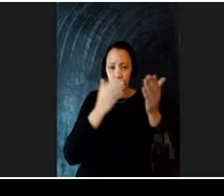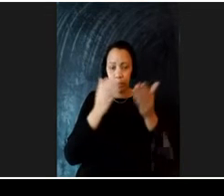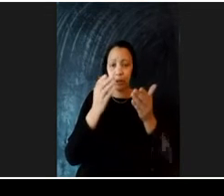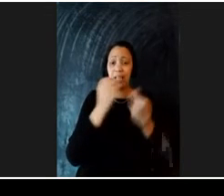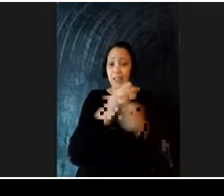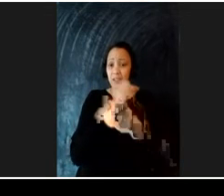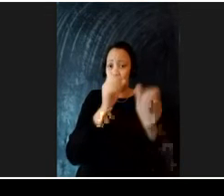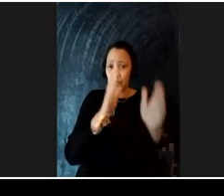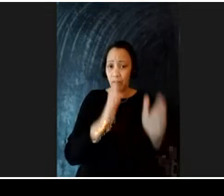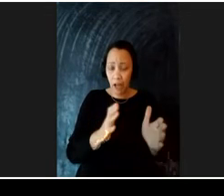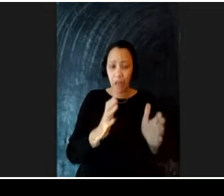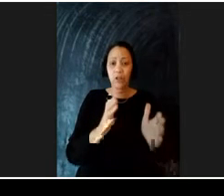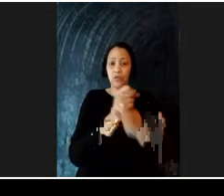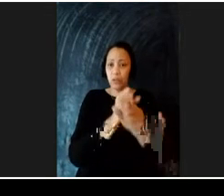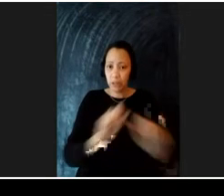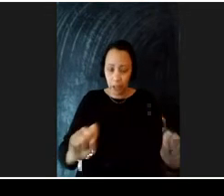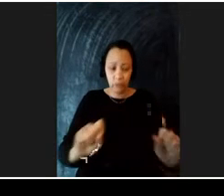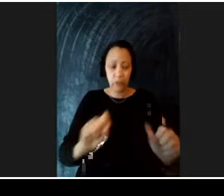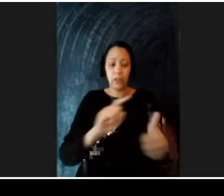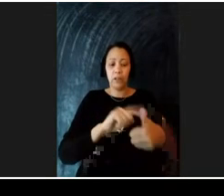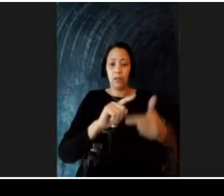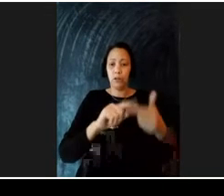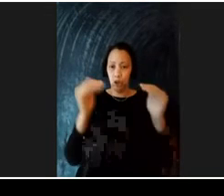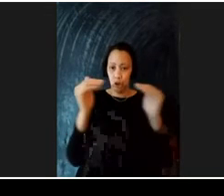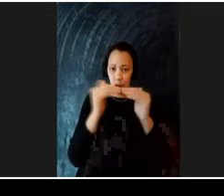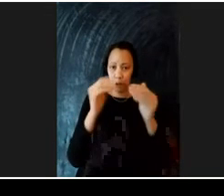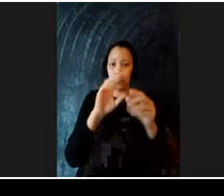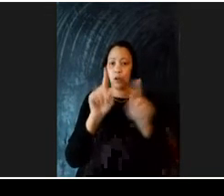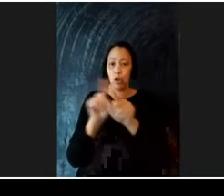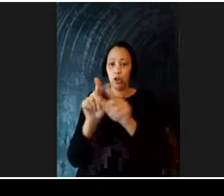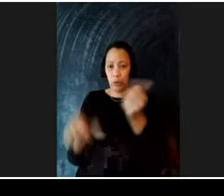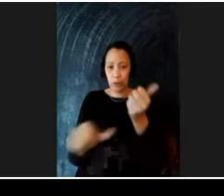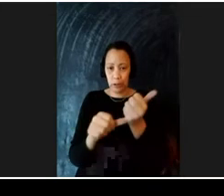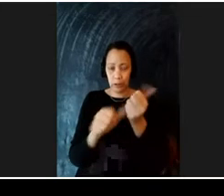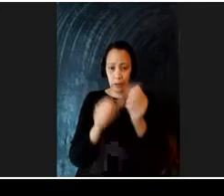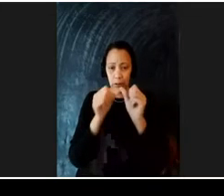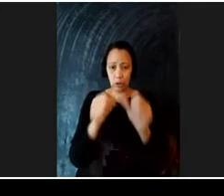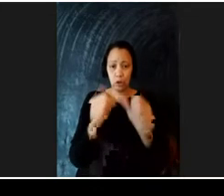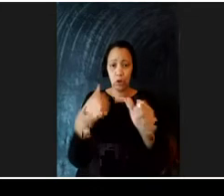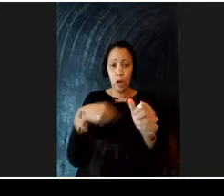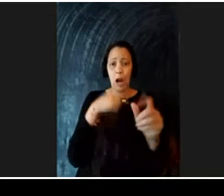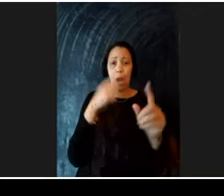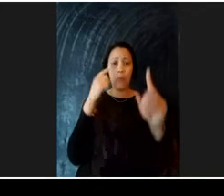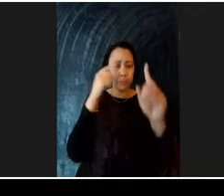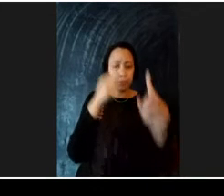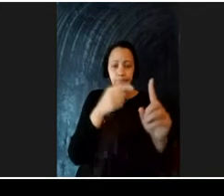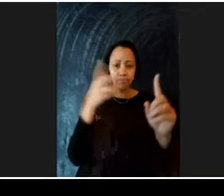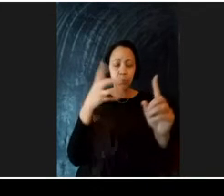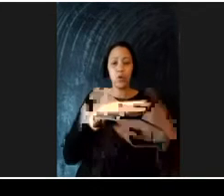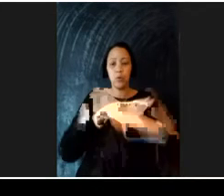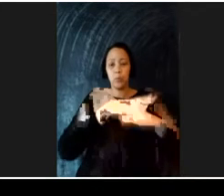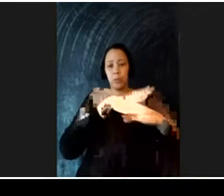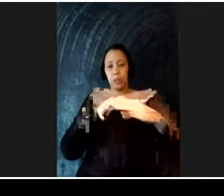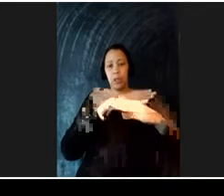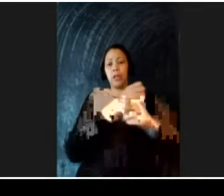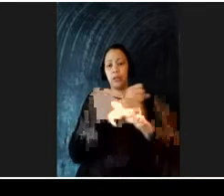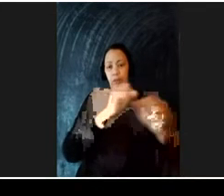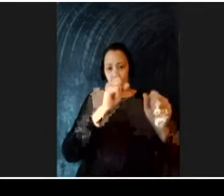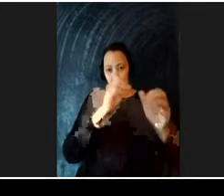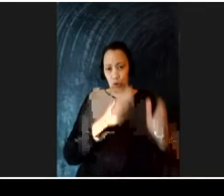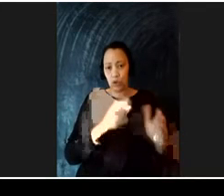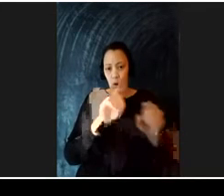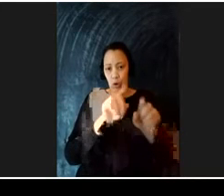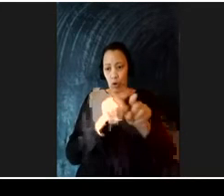only rattled their existing methods of surviving an abusive relationship it has destroyed them in many ways the